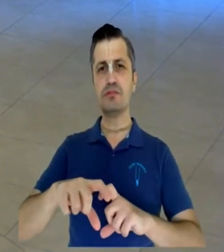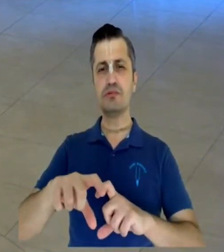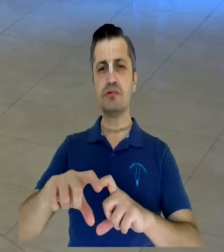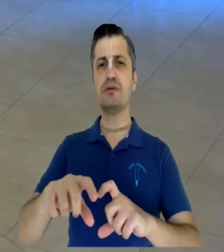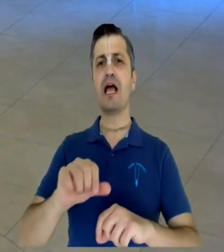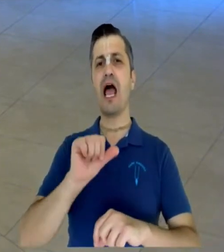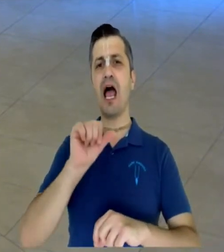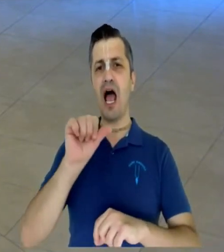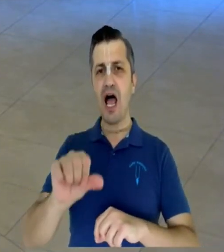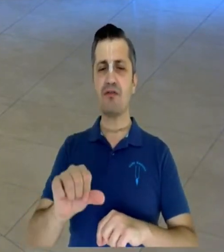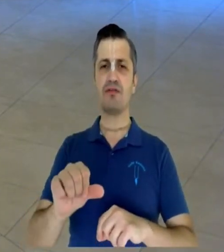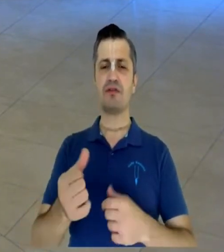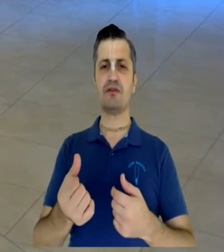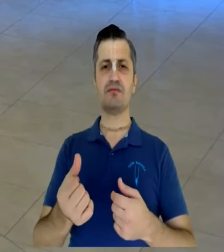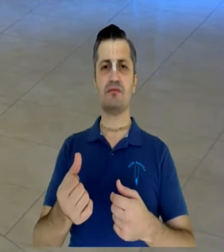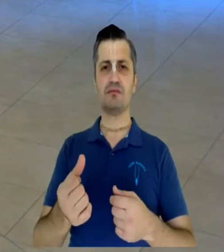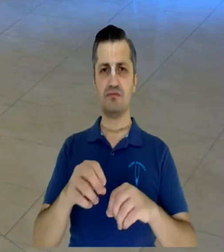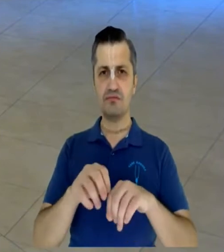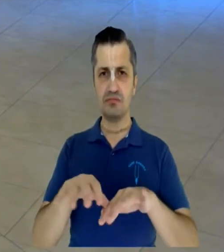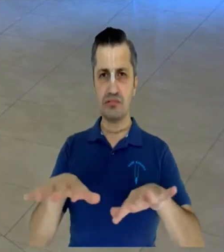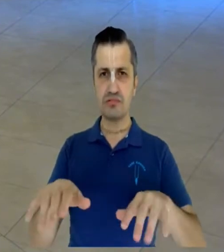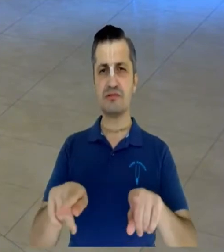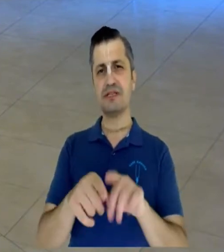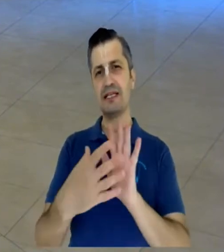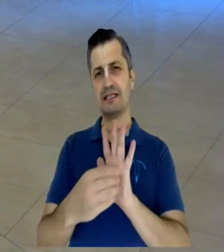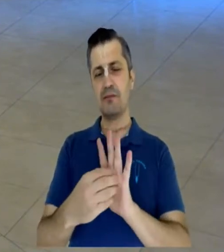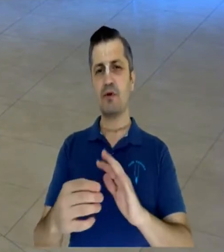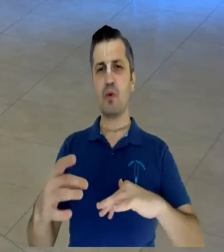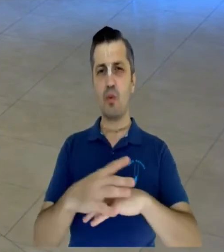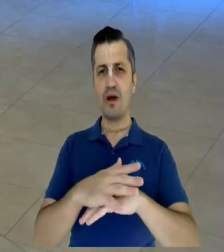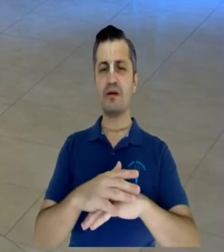such as like even children and so on as well. And then naturally